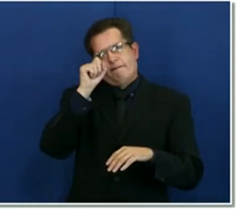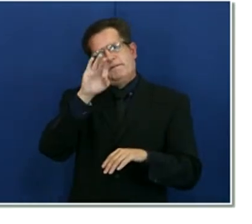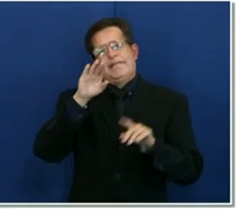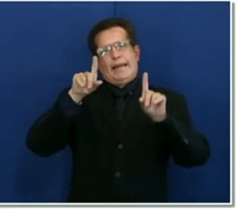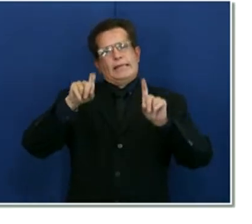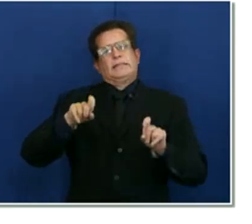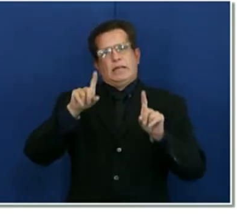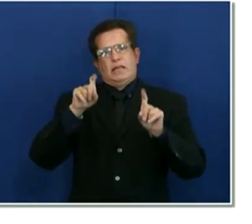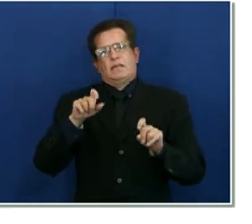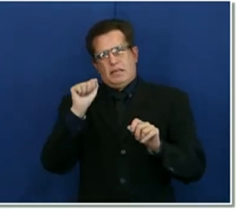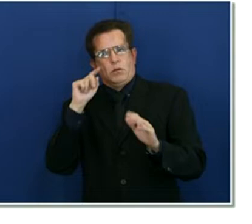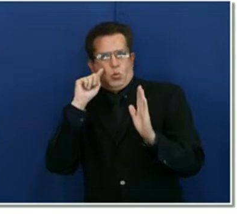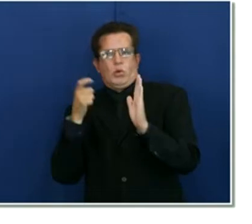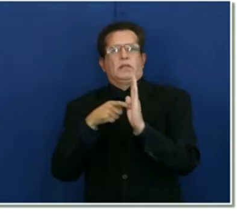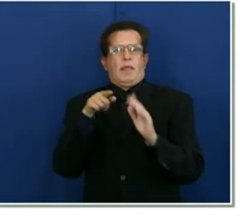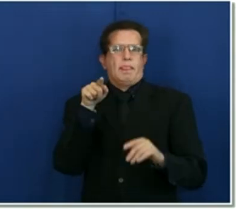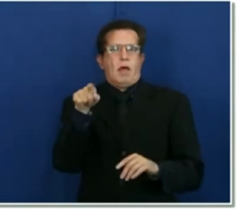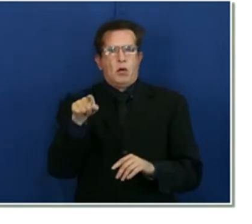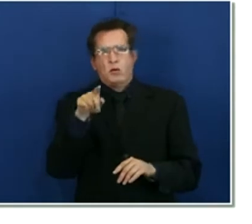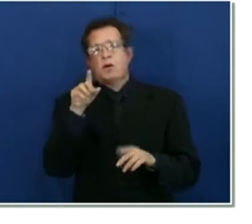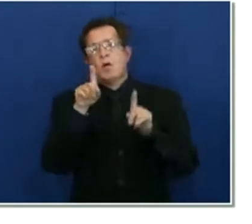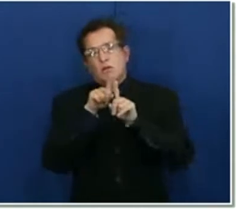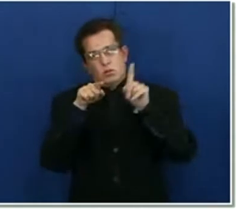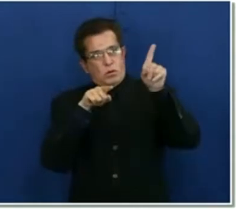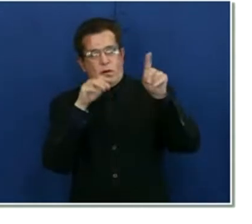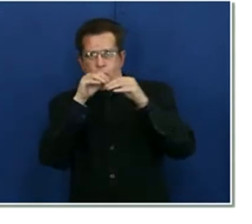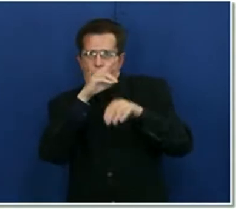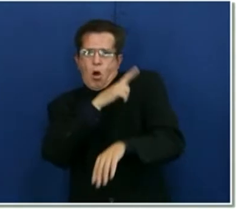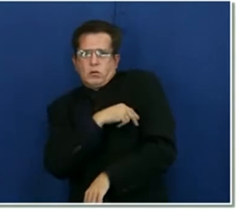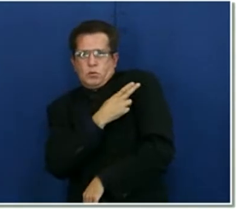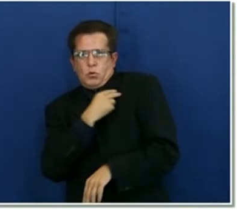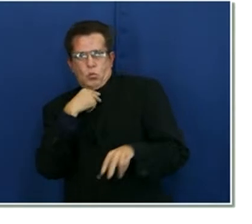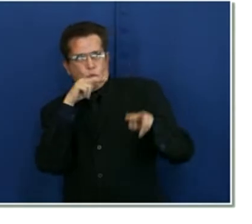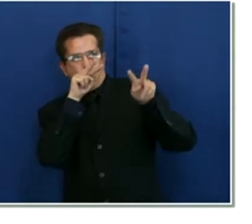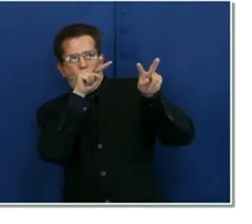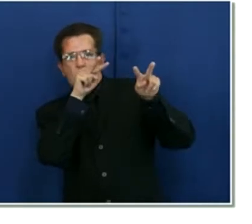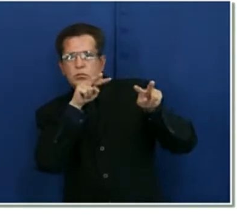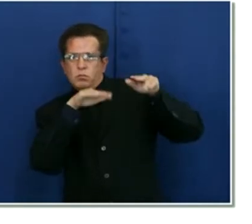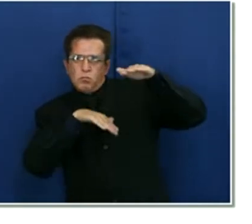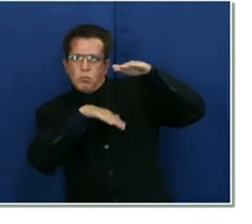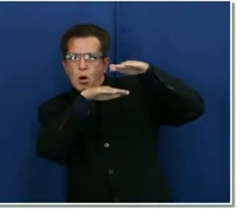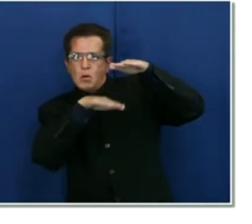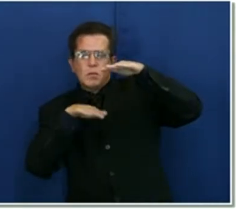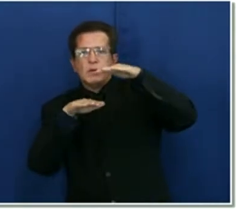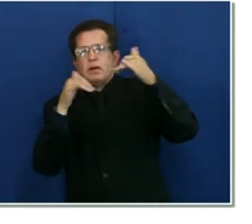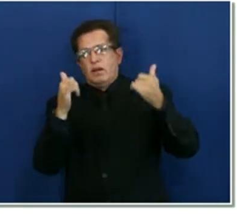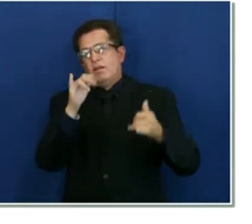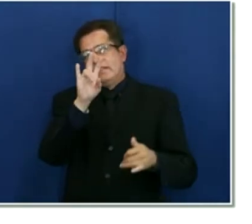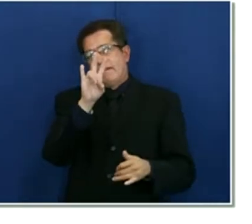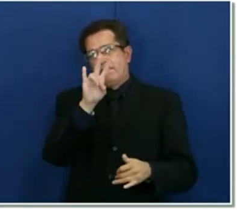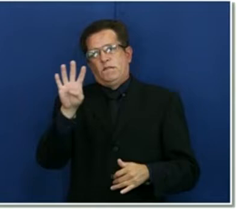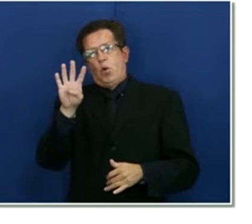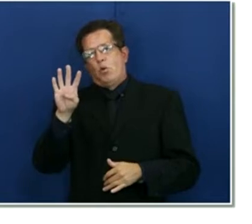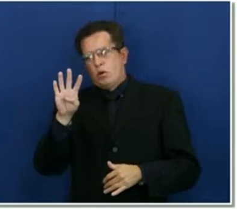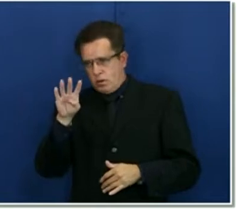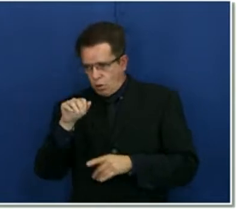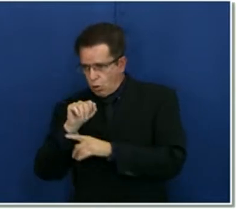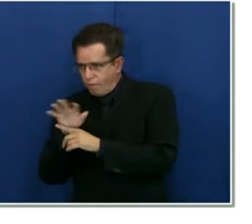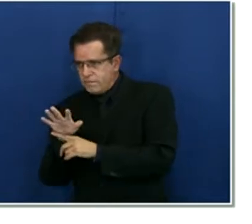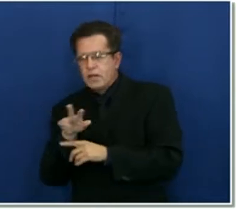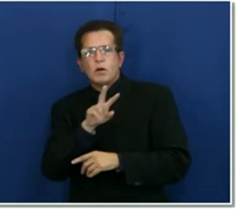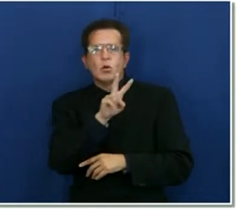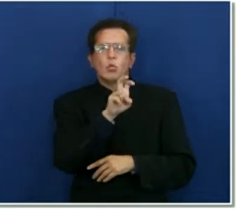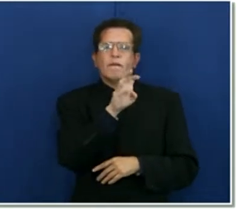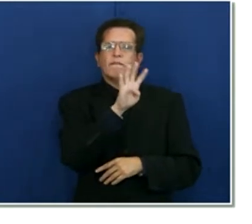going on right there. Hospital census, again, relatively stable, 74 ICU-related COVID beds,